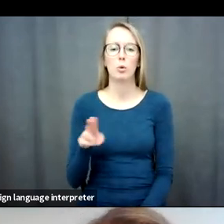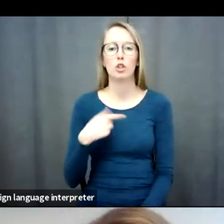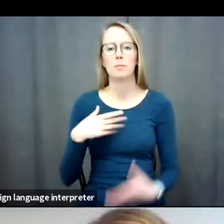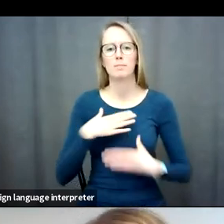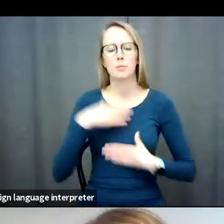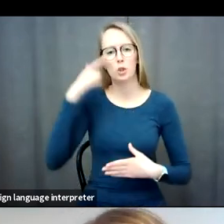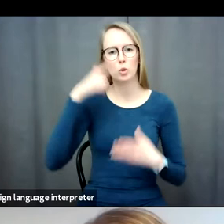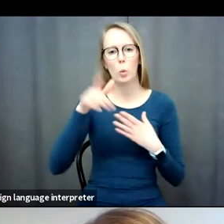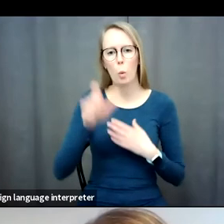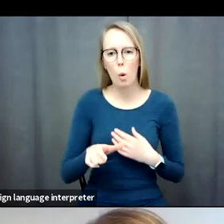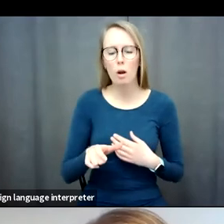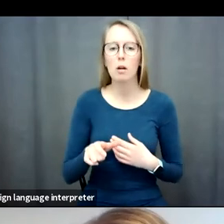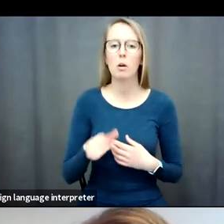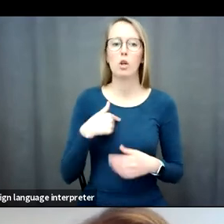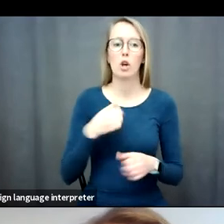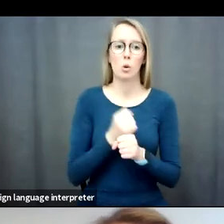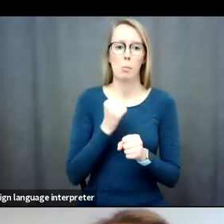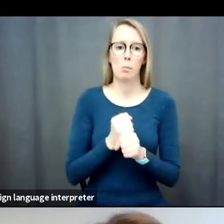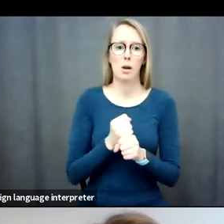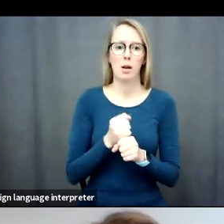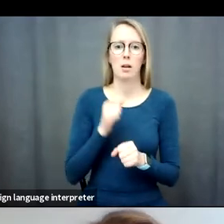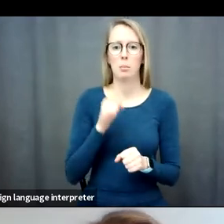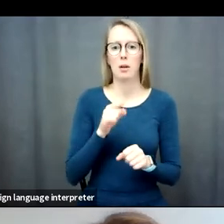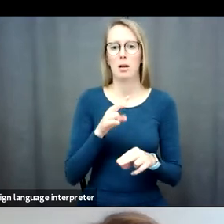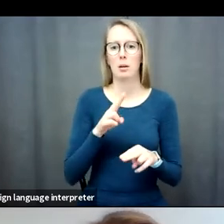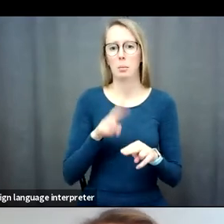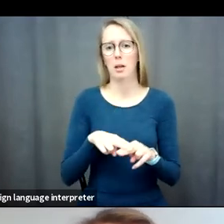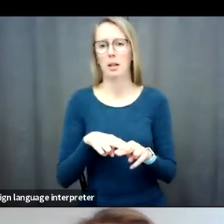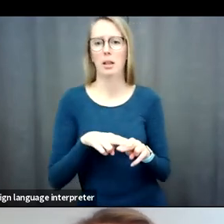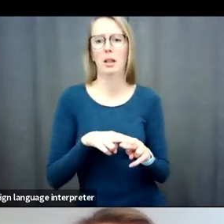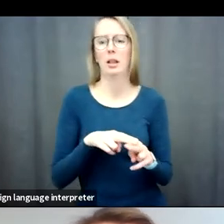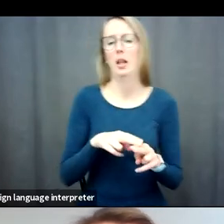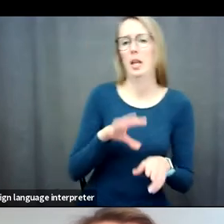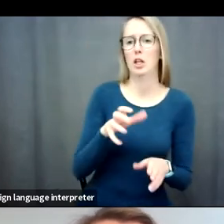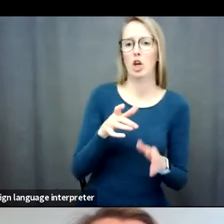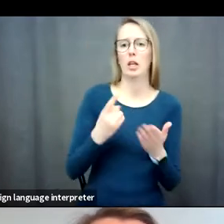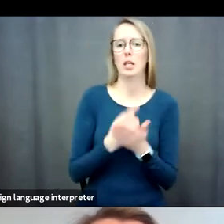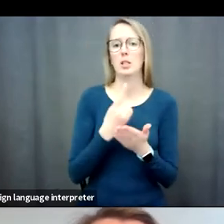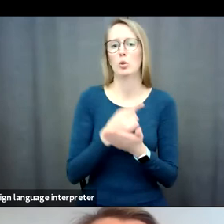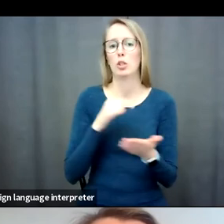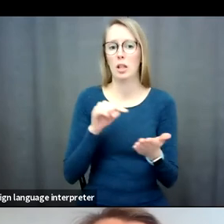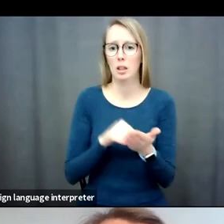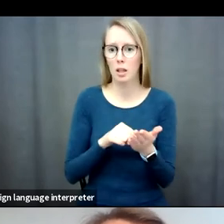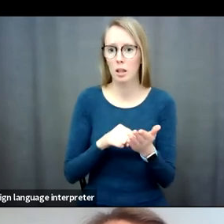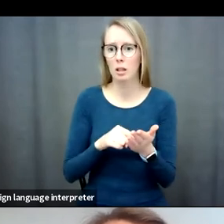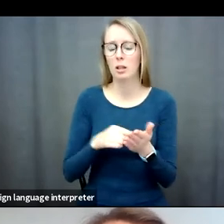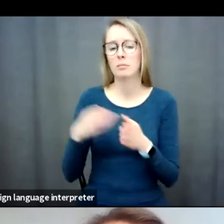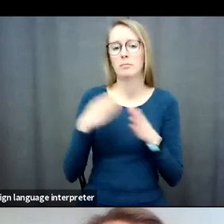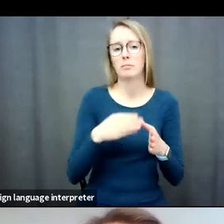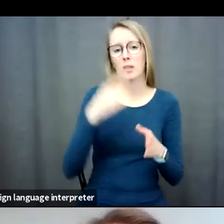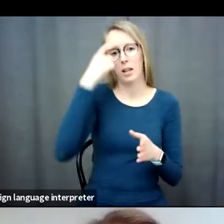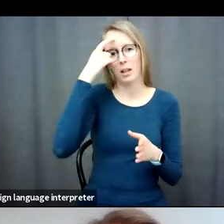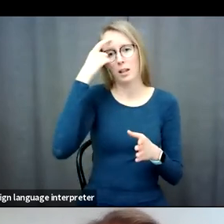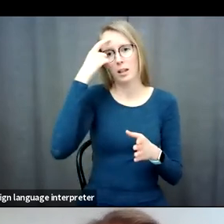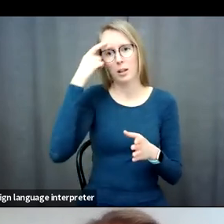working on this center called the Regional Resource Center on Suicide Prevention and Violence and Trauma, which is kind